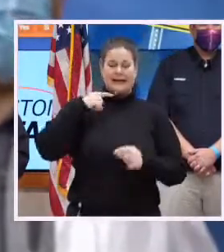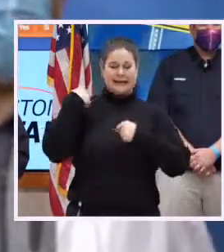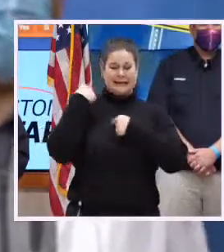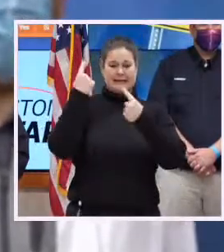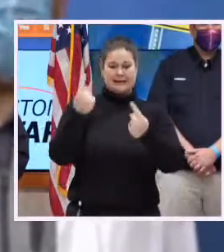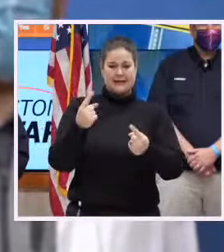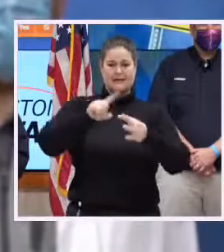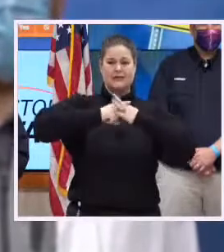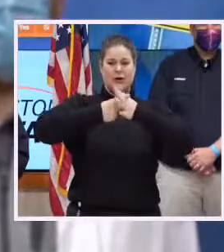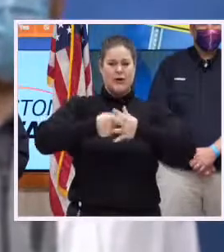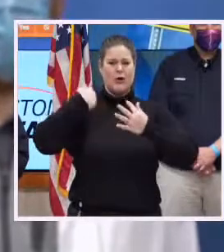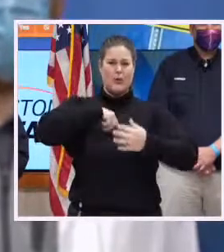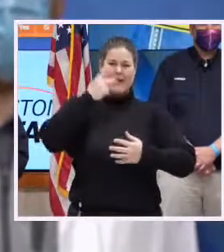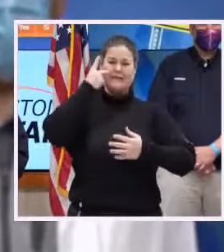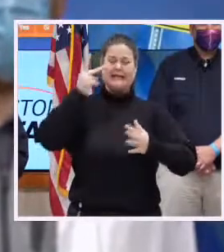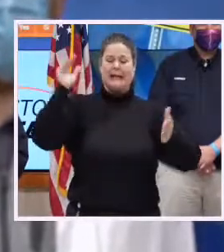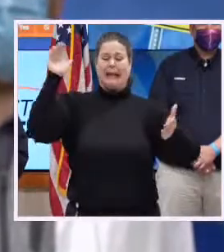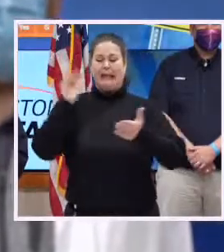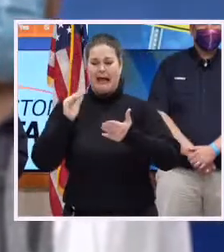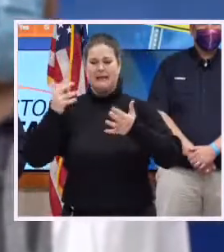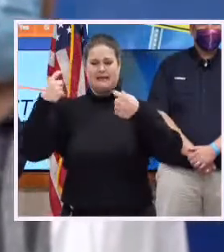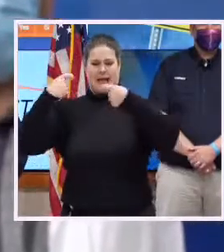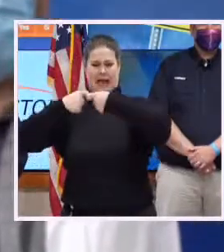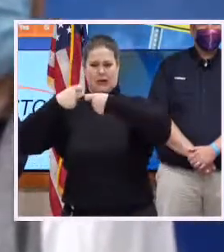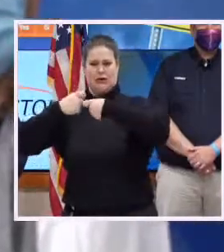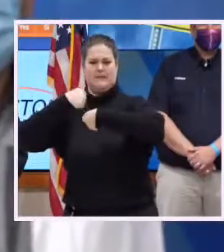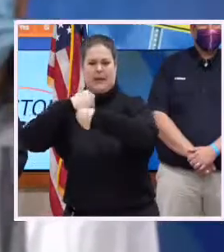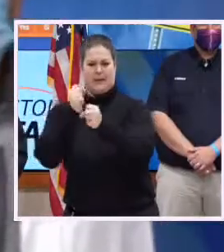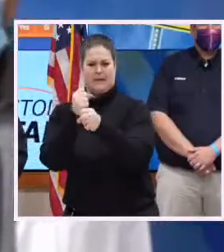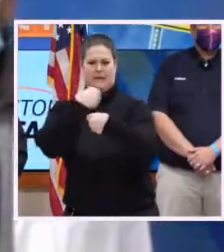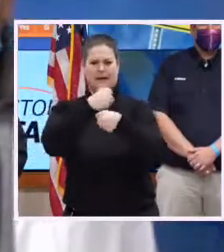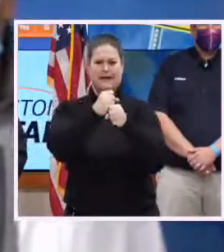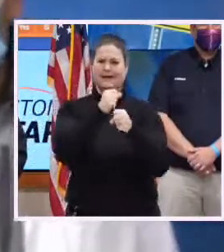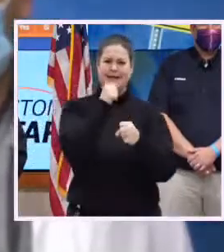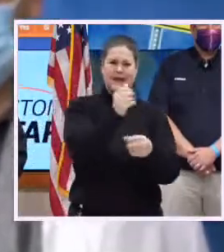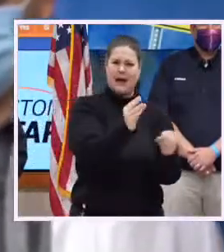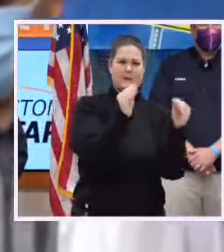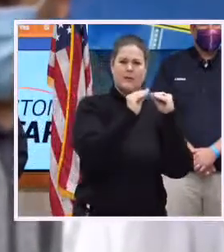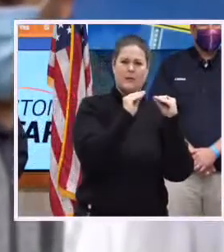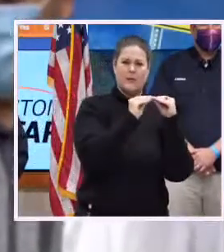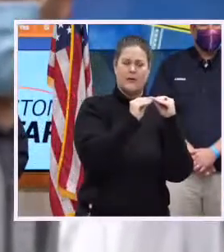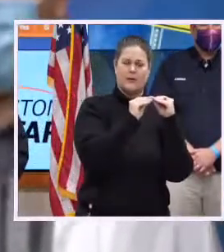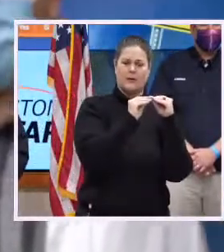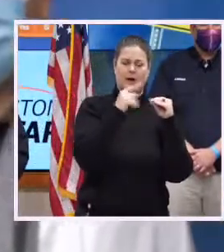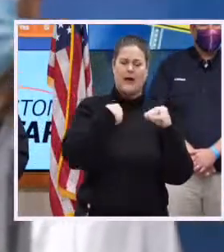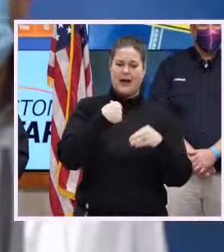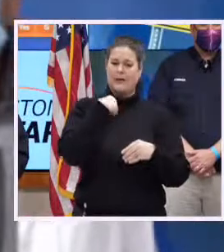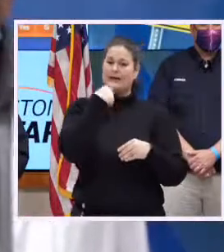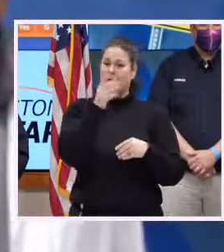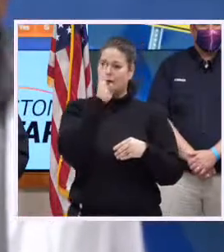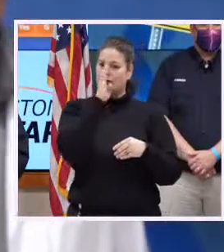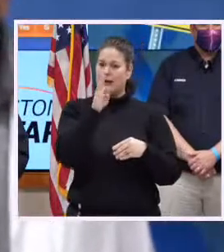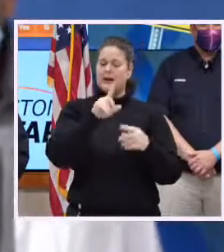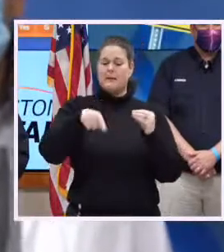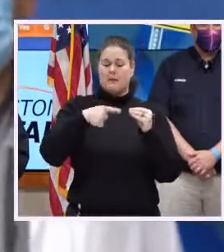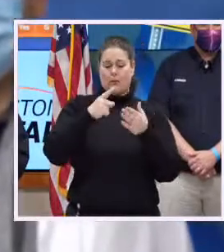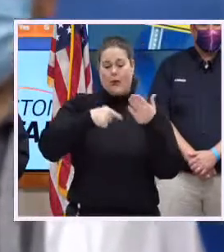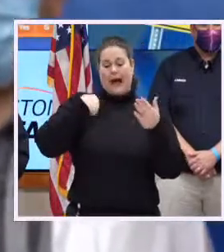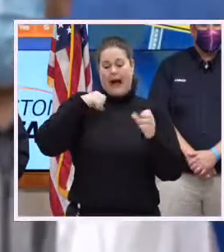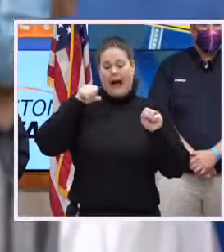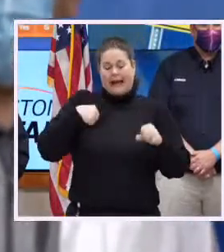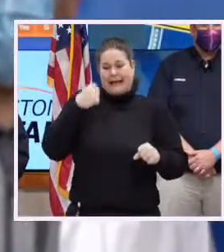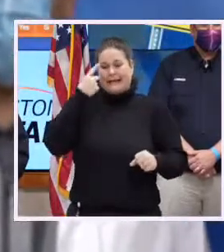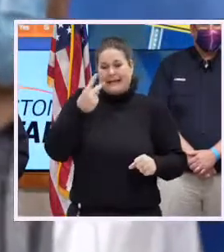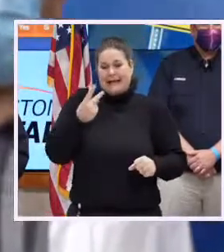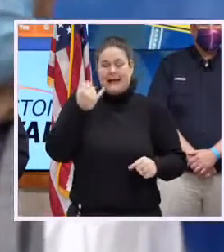not more. So let me give it to you straight, based on the visibility I have. Whether you have power